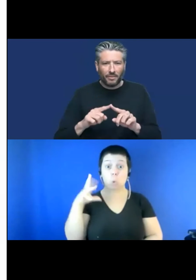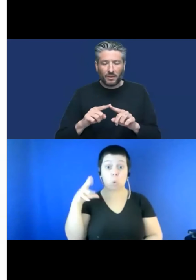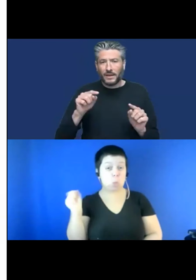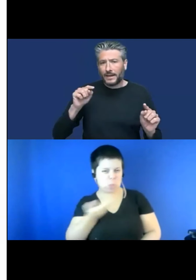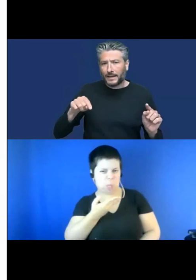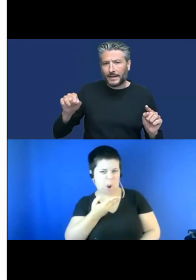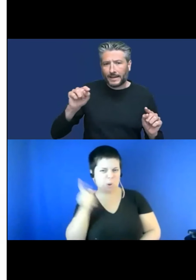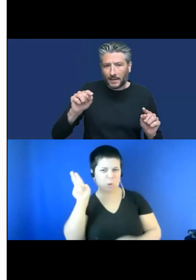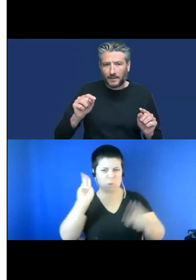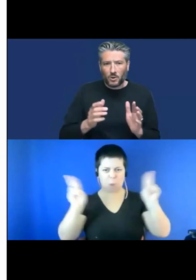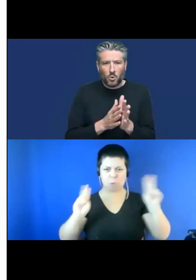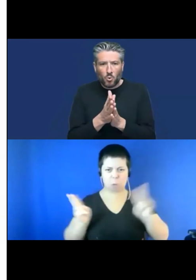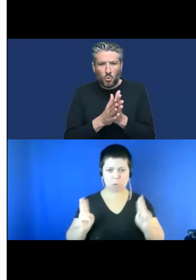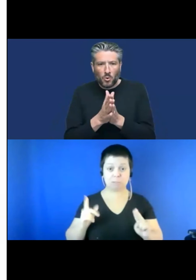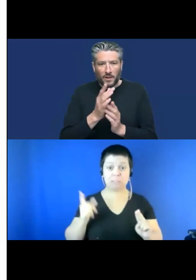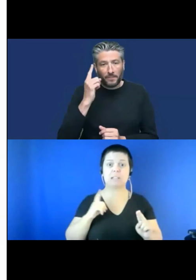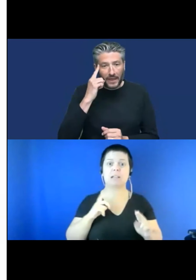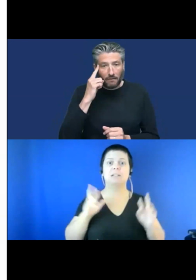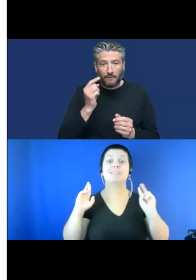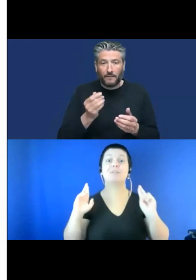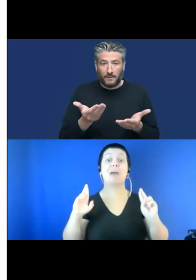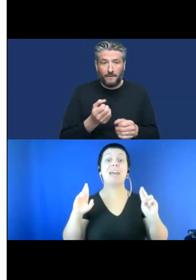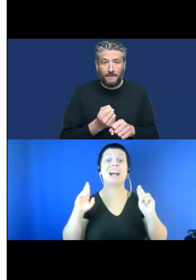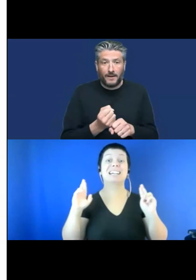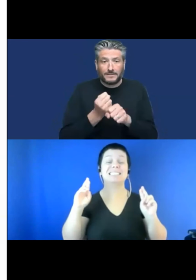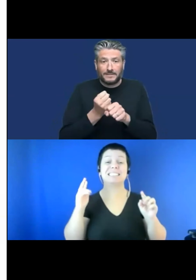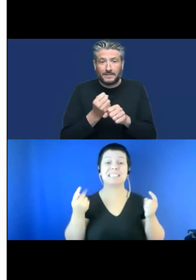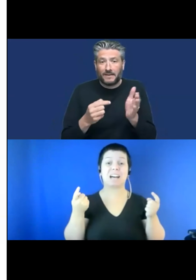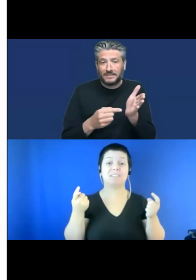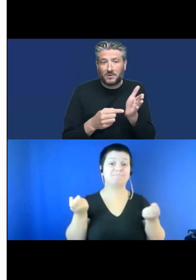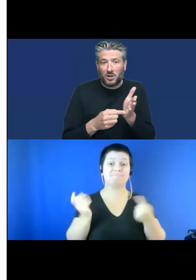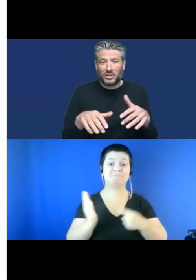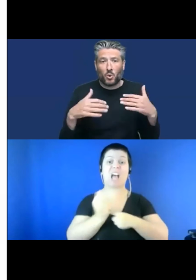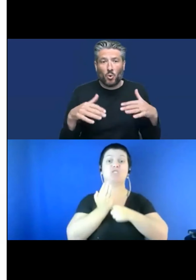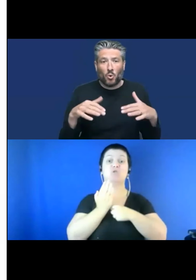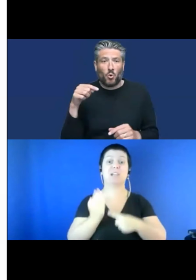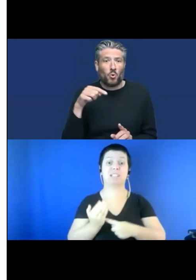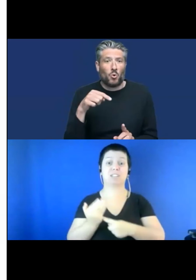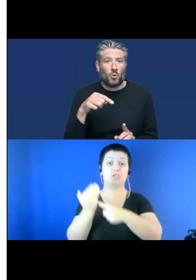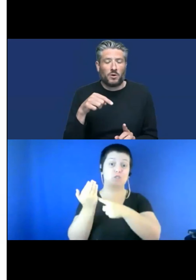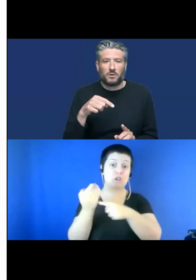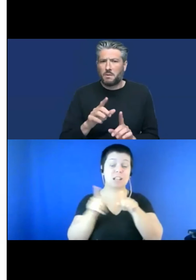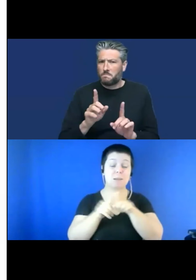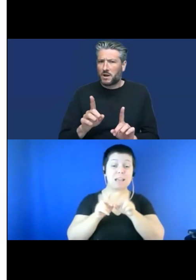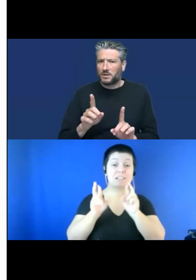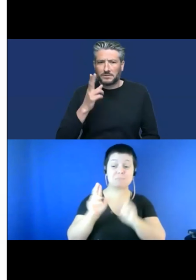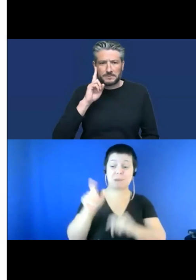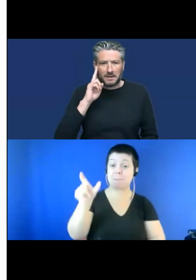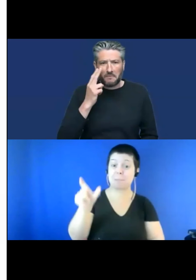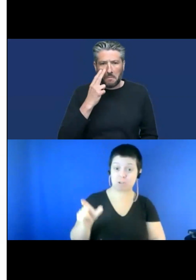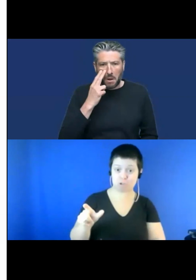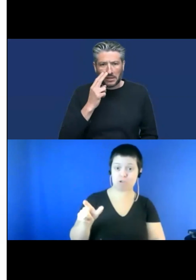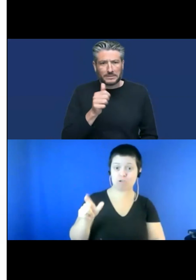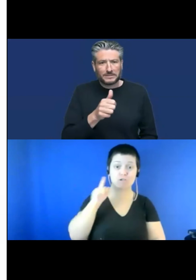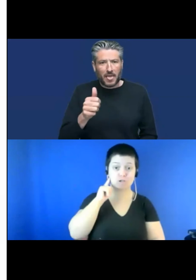device. And of course, the client, the person living with deafblindness themselves, who has expectations